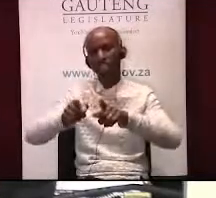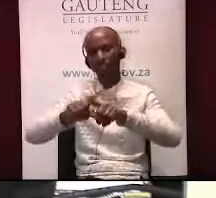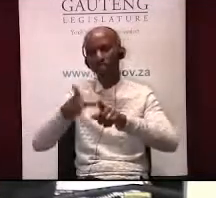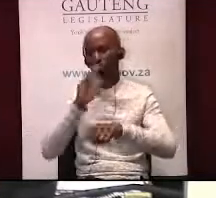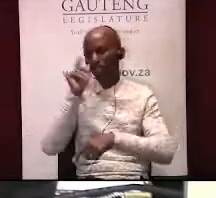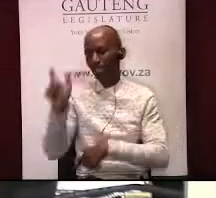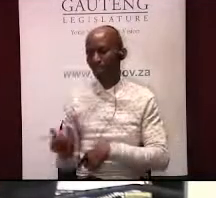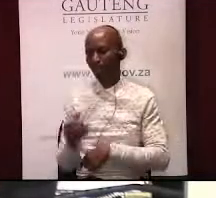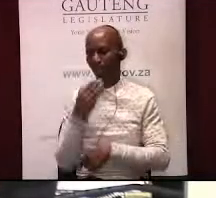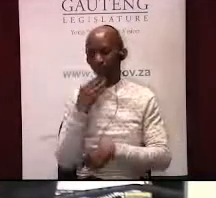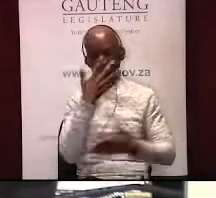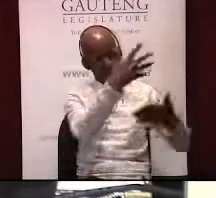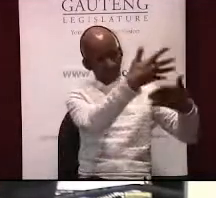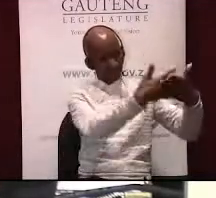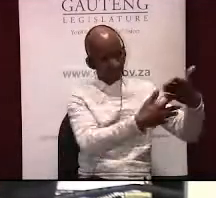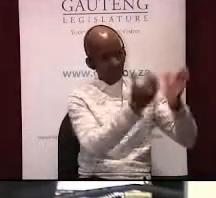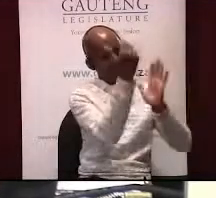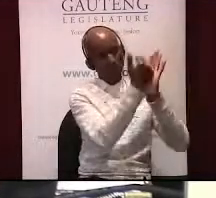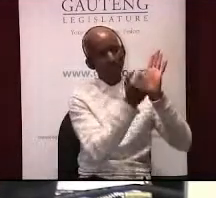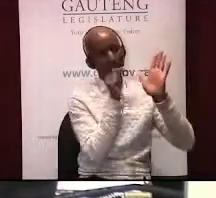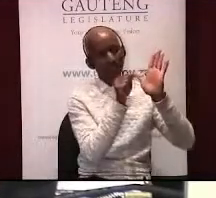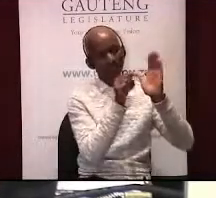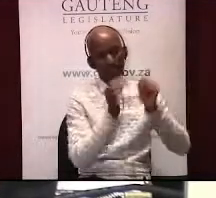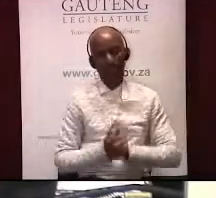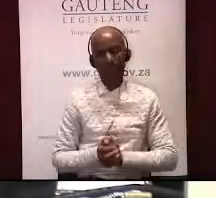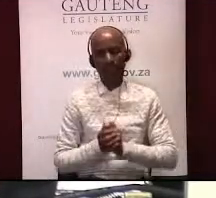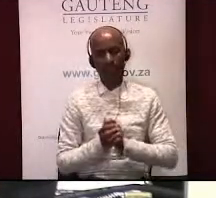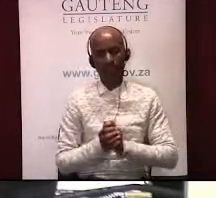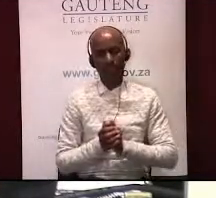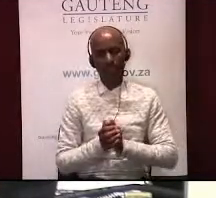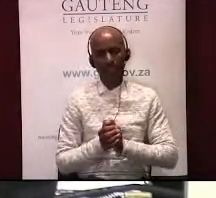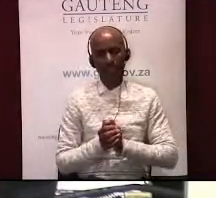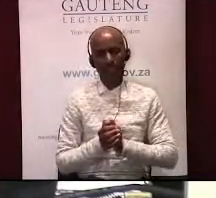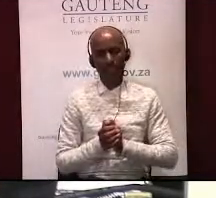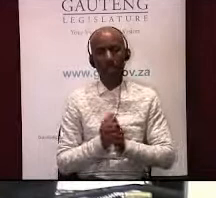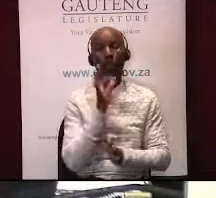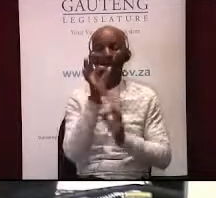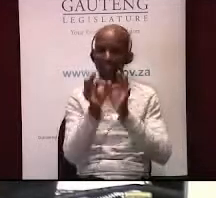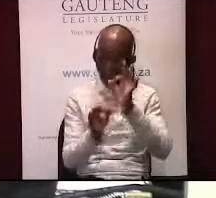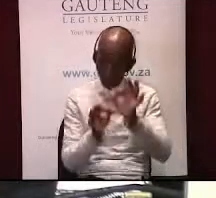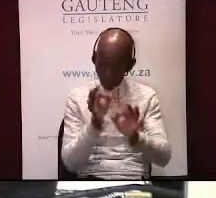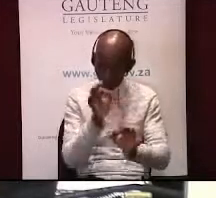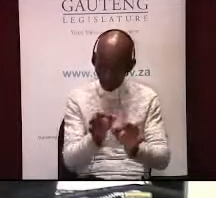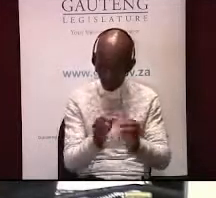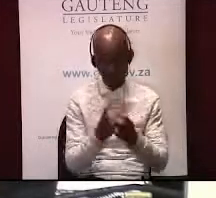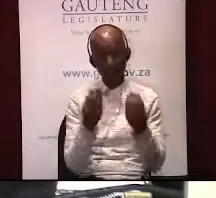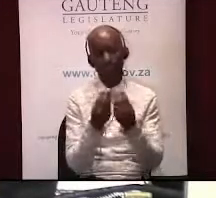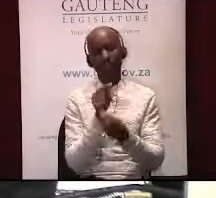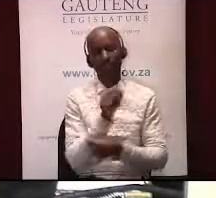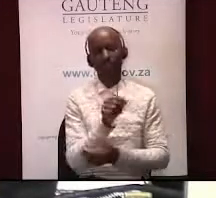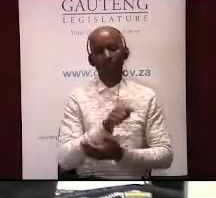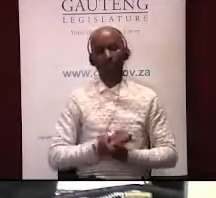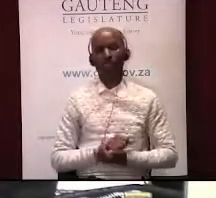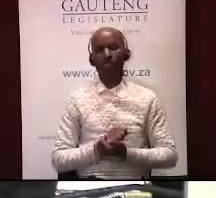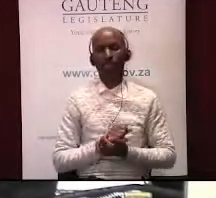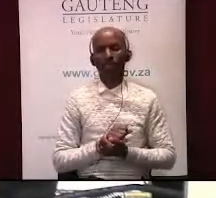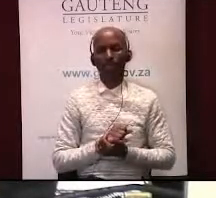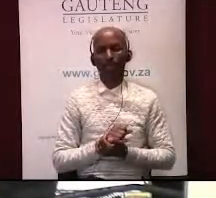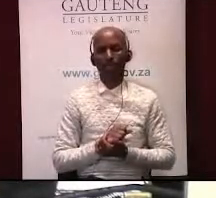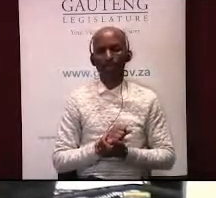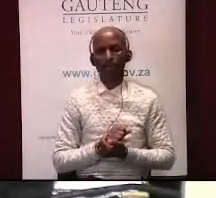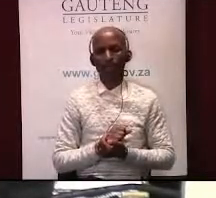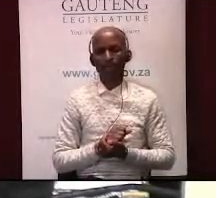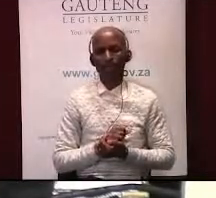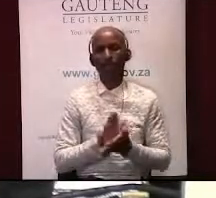speakers who are scheduled in the program to really ventilate on the matters.